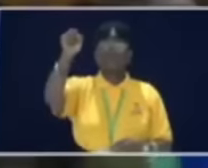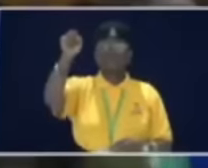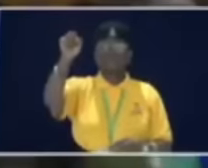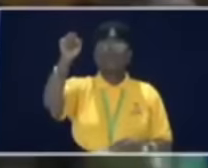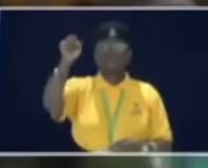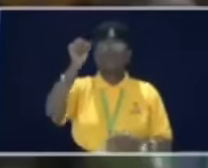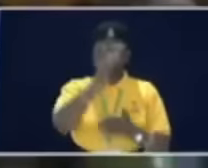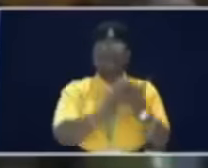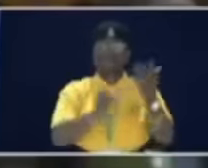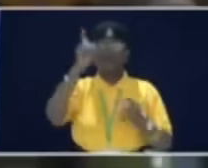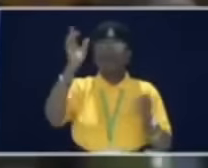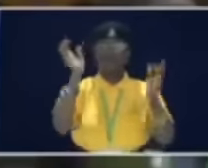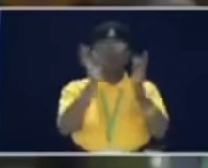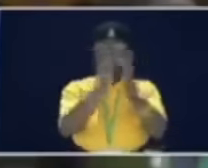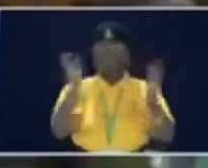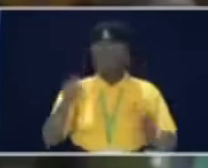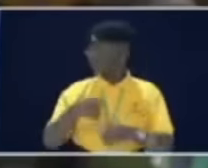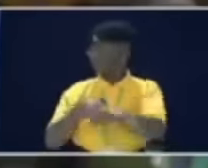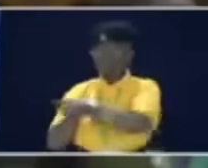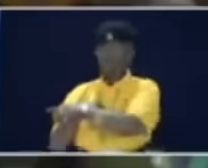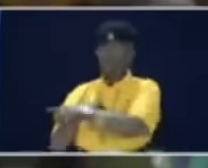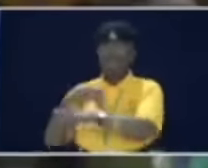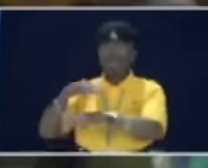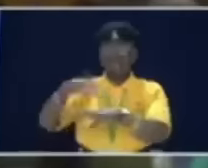And someone contacted me after the service